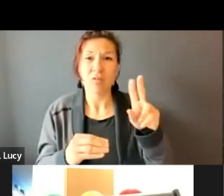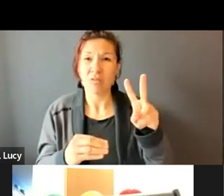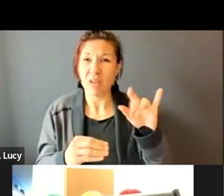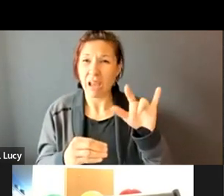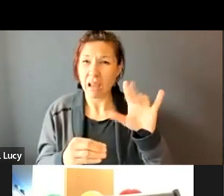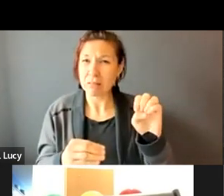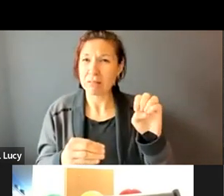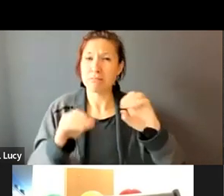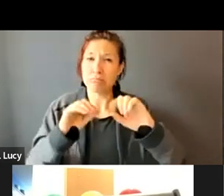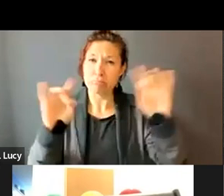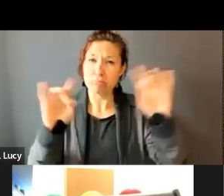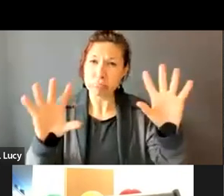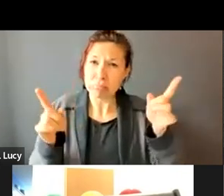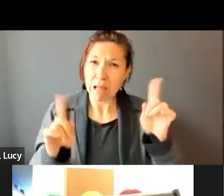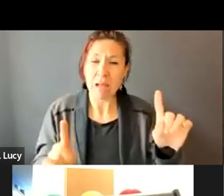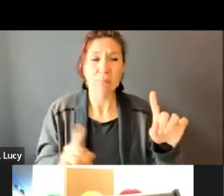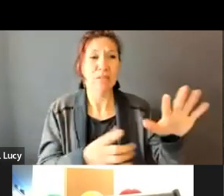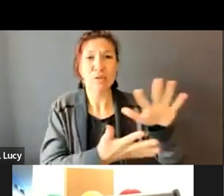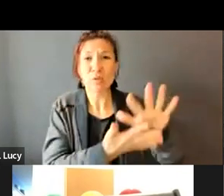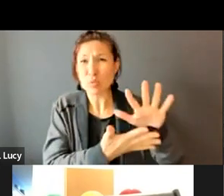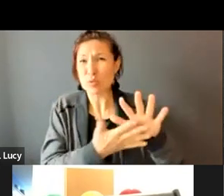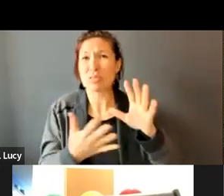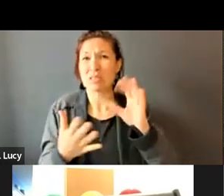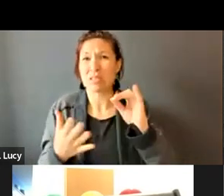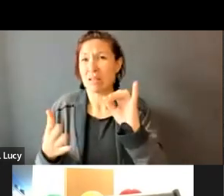in our streets and our schools